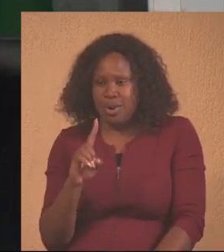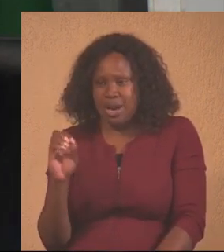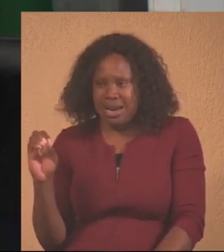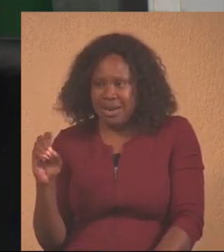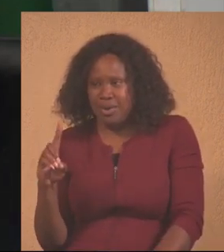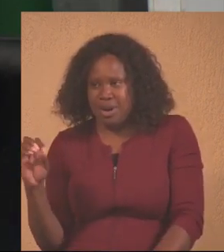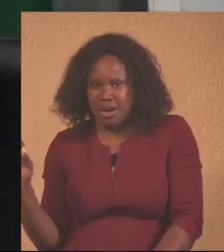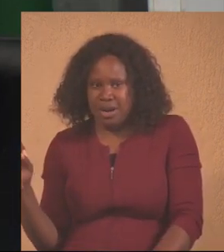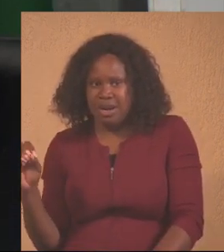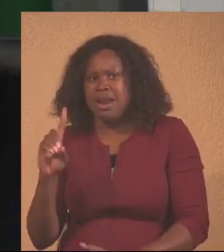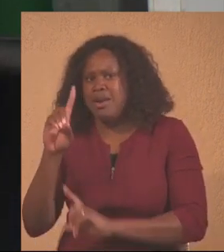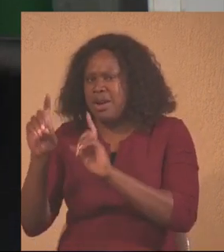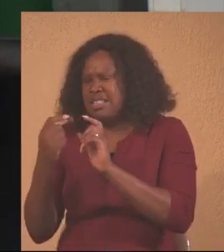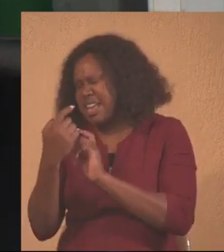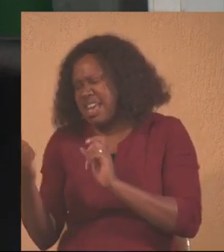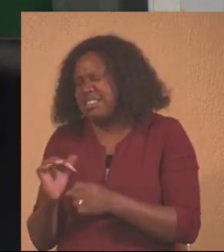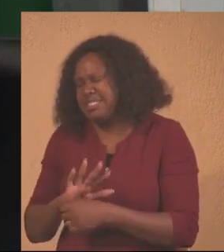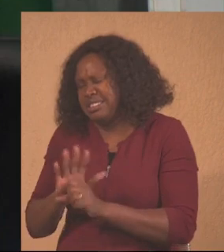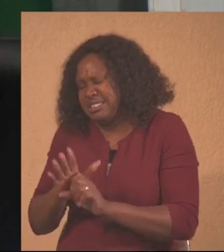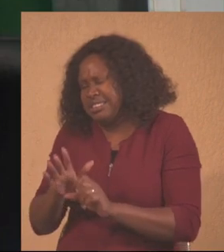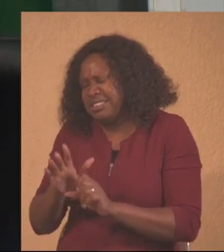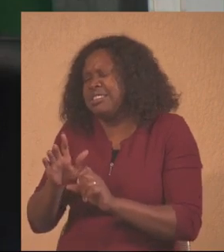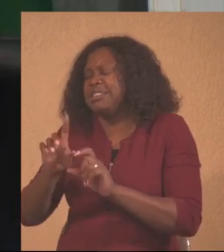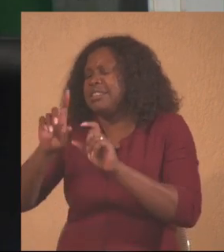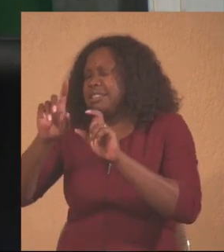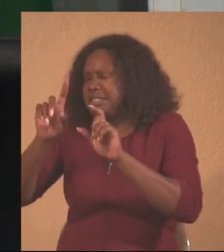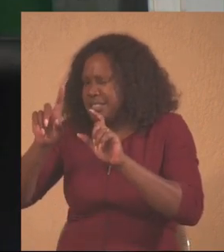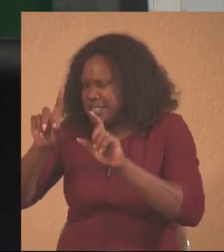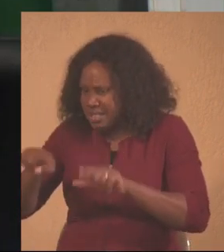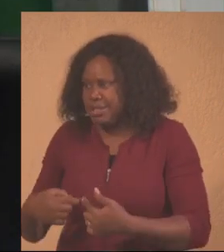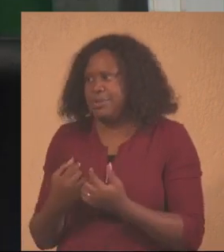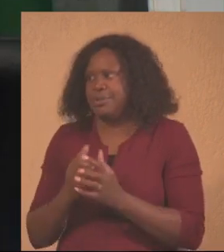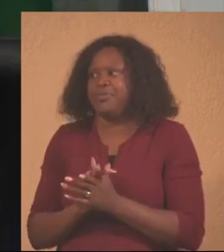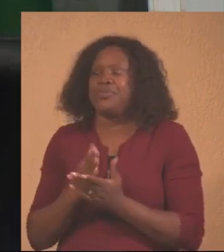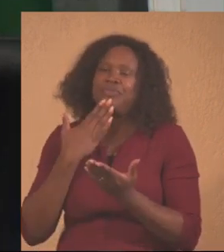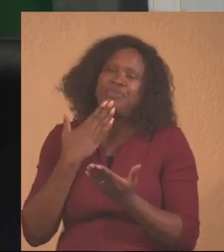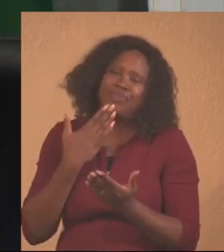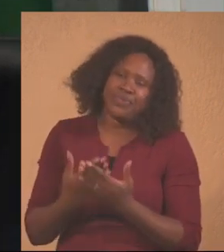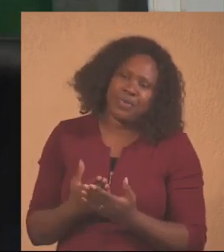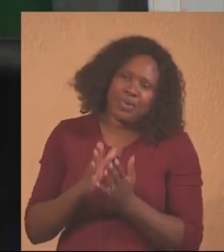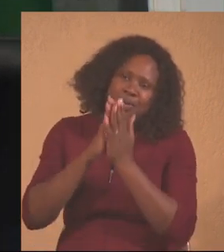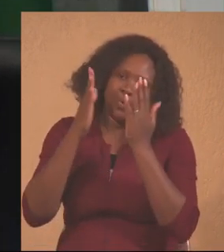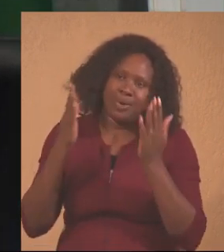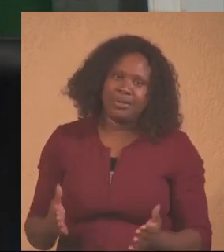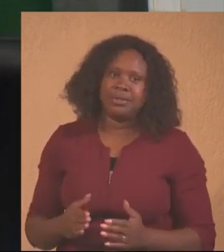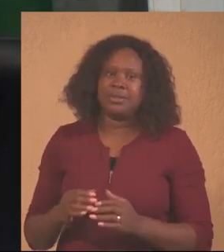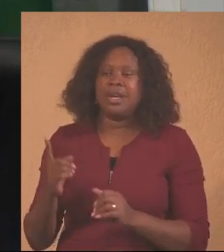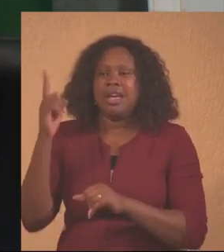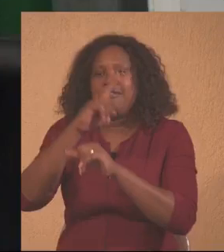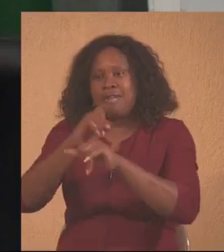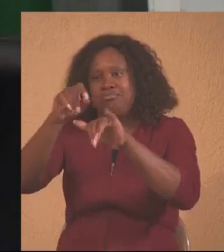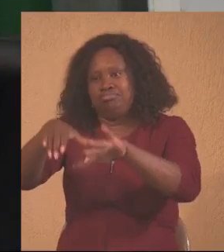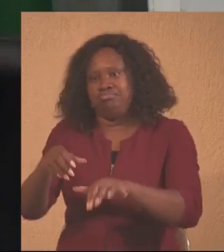100, to ask any COVID-19 related questions and queries. Thank you very much for being with us. Have a blessed day.